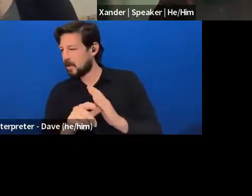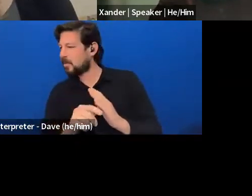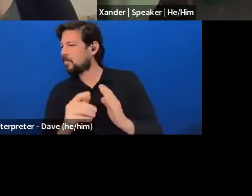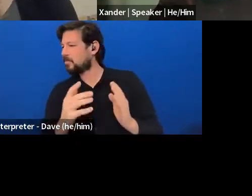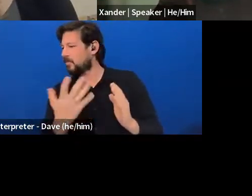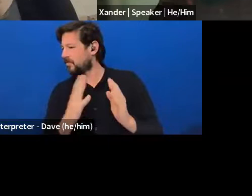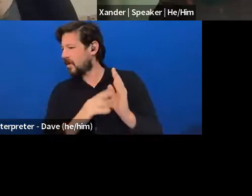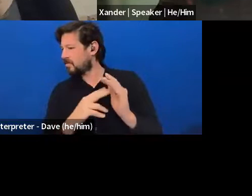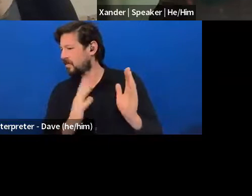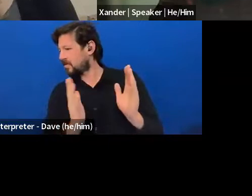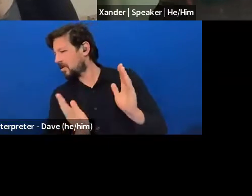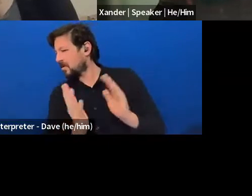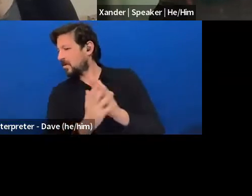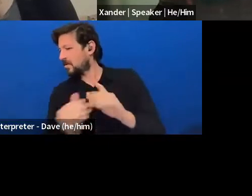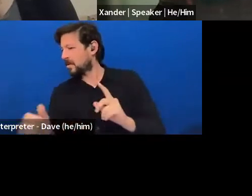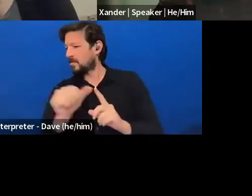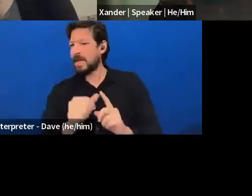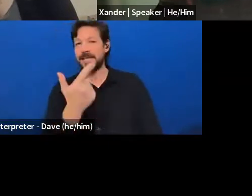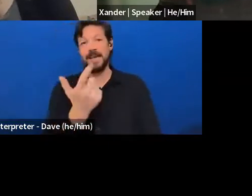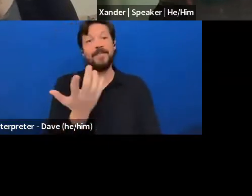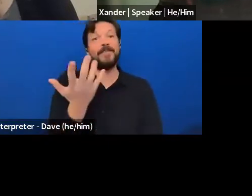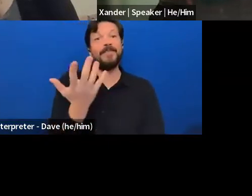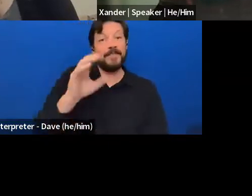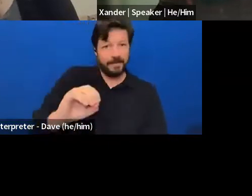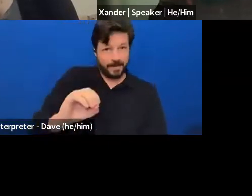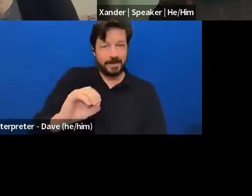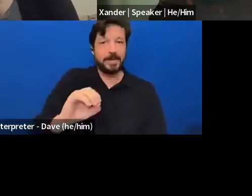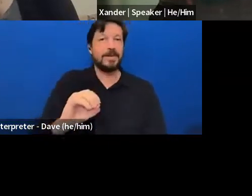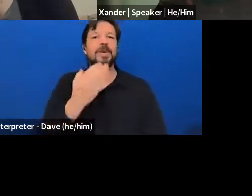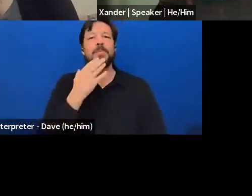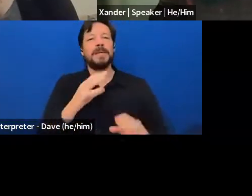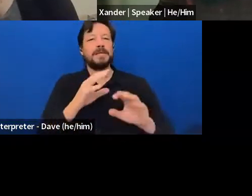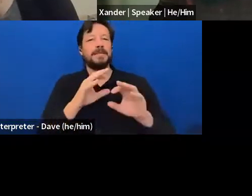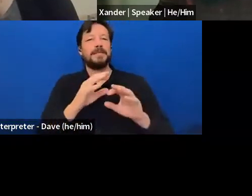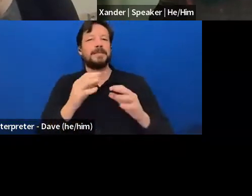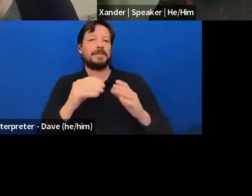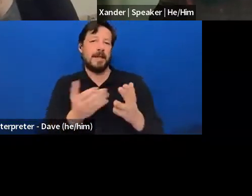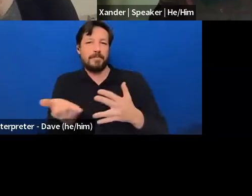we'll be back at 7:50. So please take a 5-minute break. We'll be back.